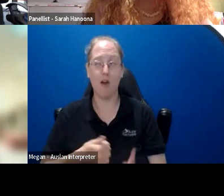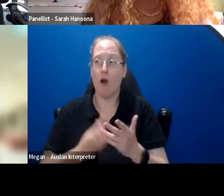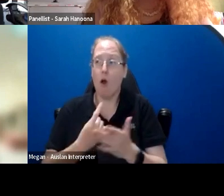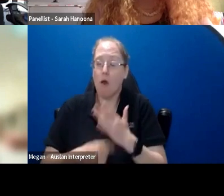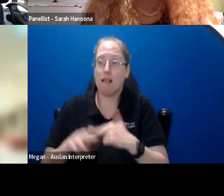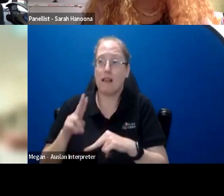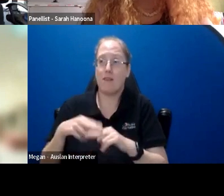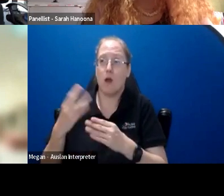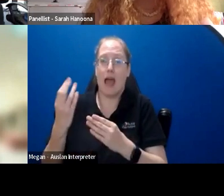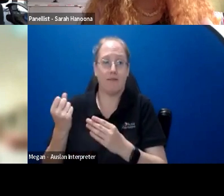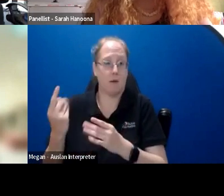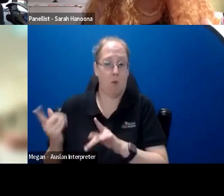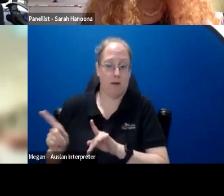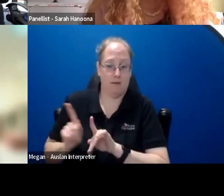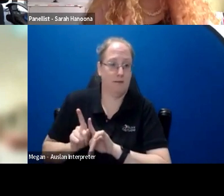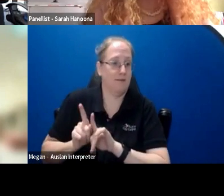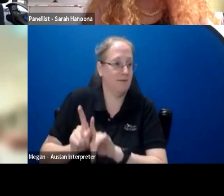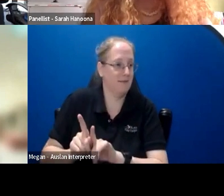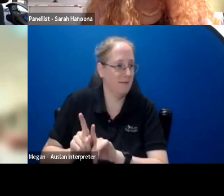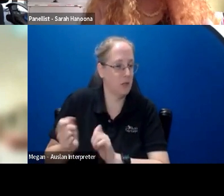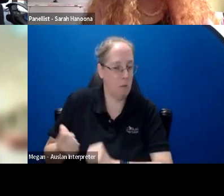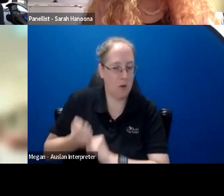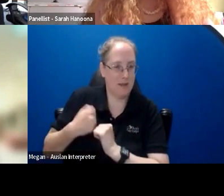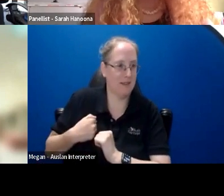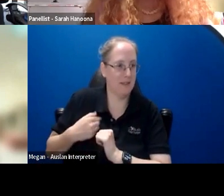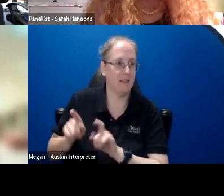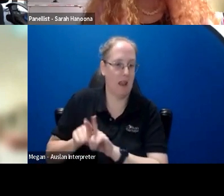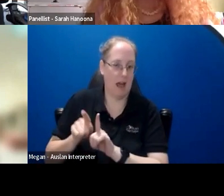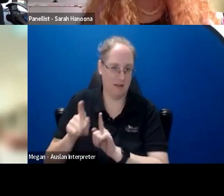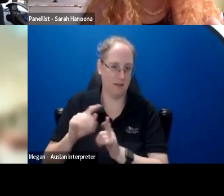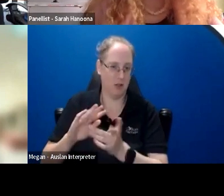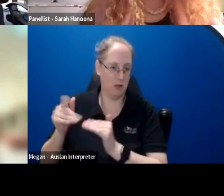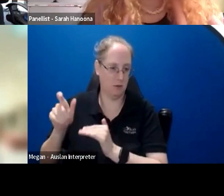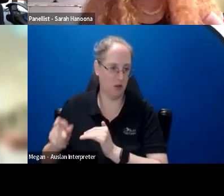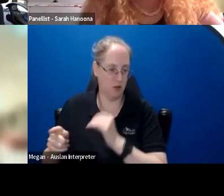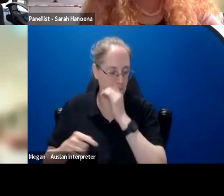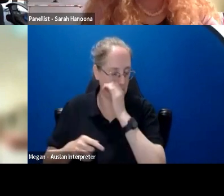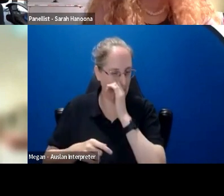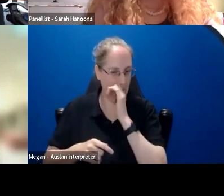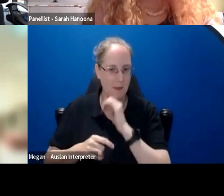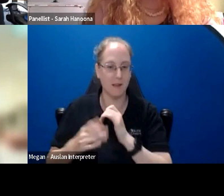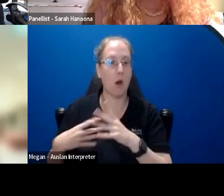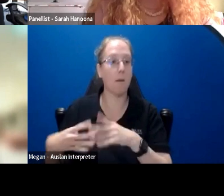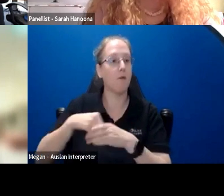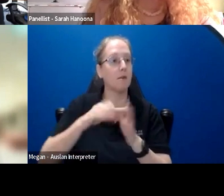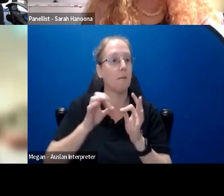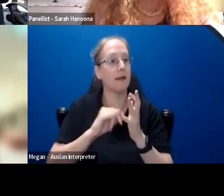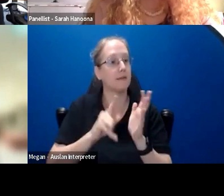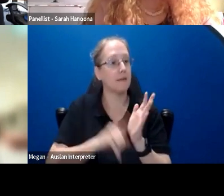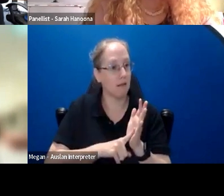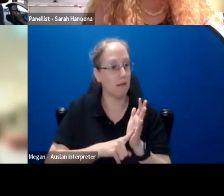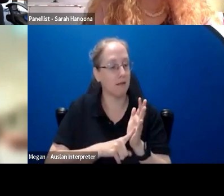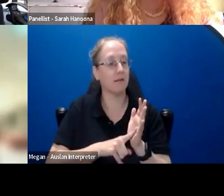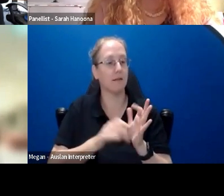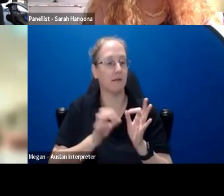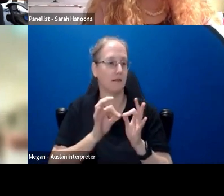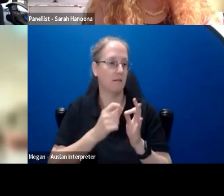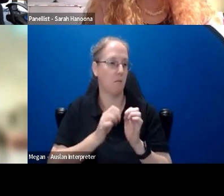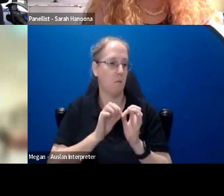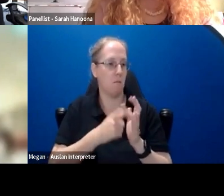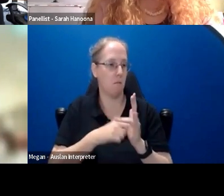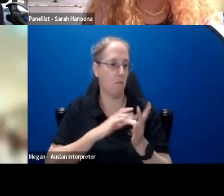someone beside you, like a community to be belong. So once I joined the BSL, the Brotherhood of St